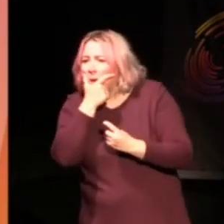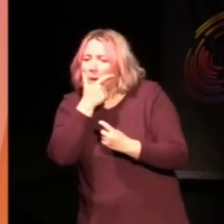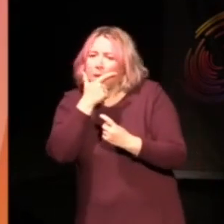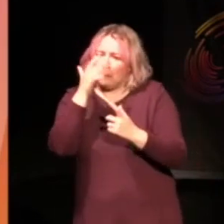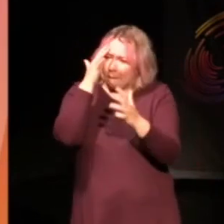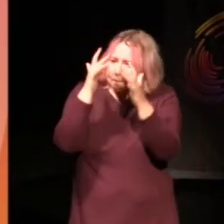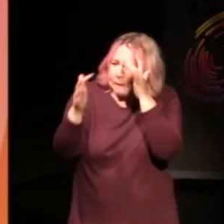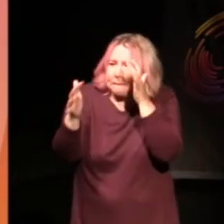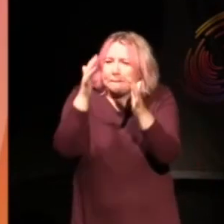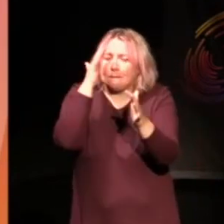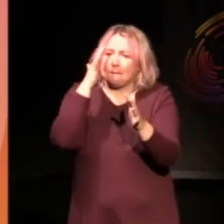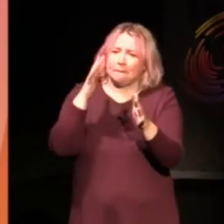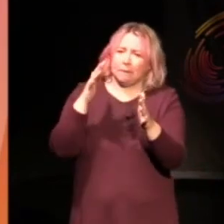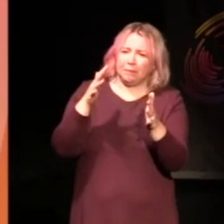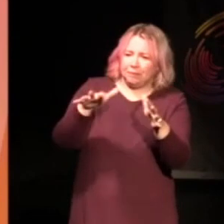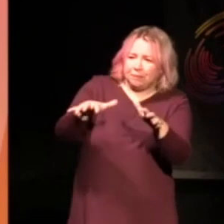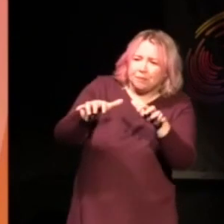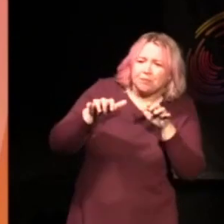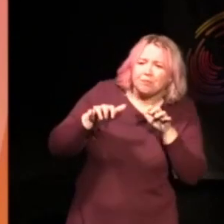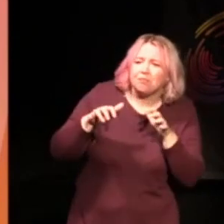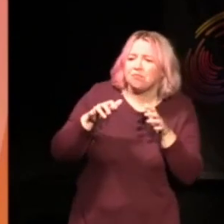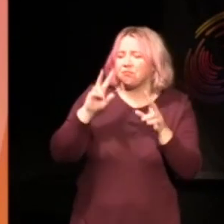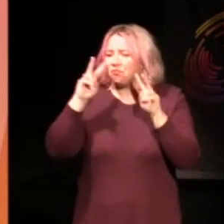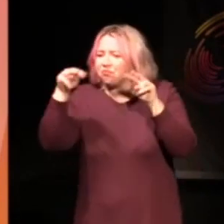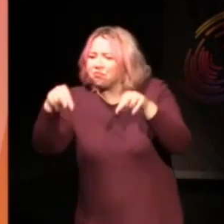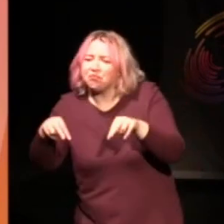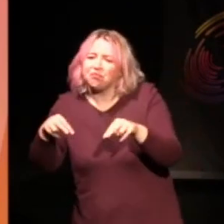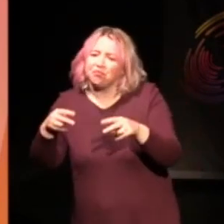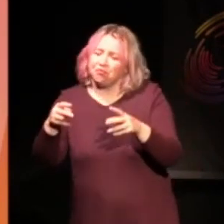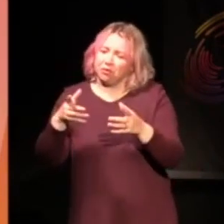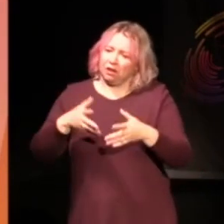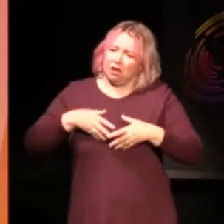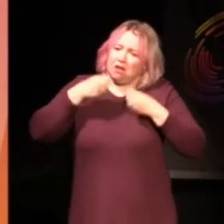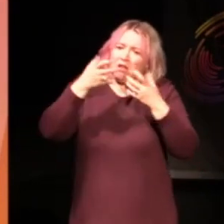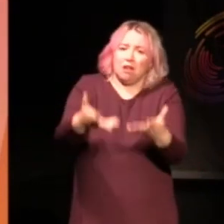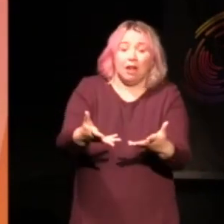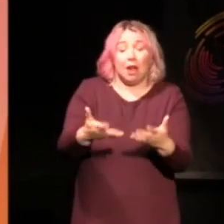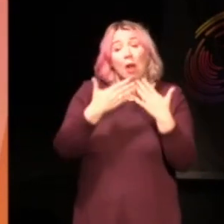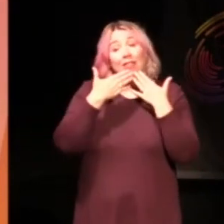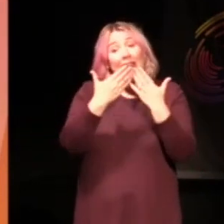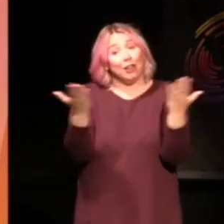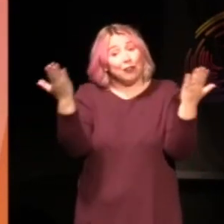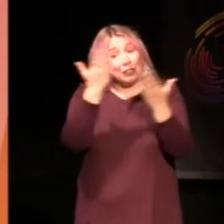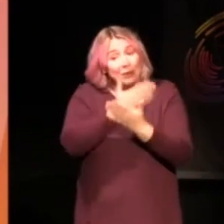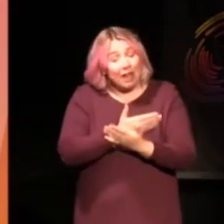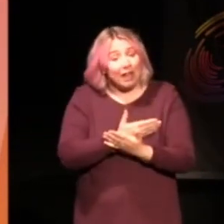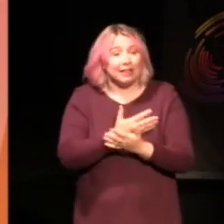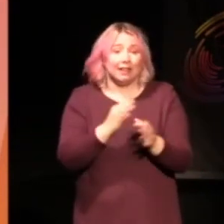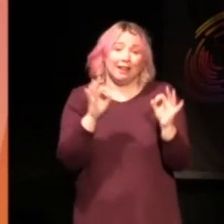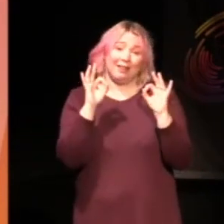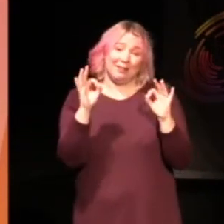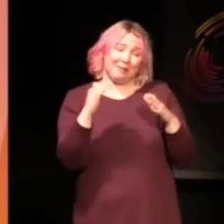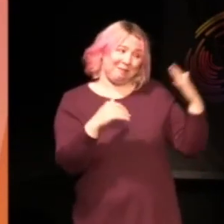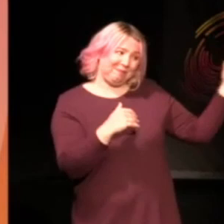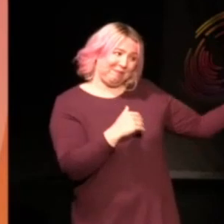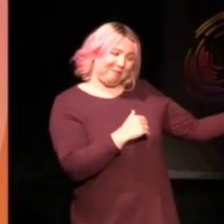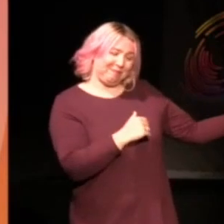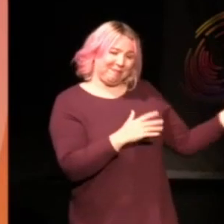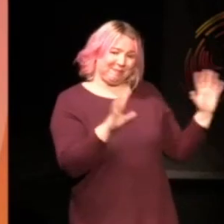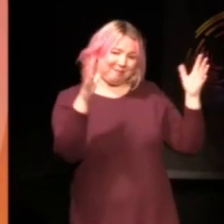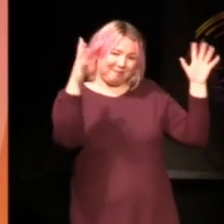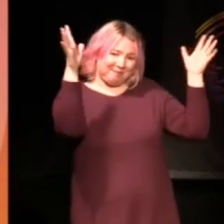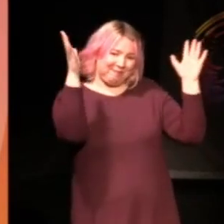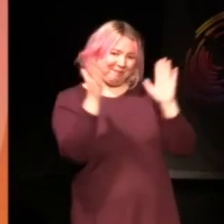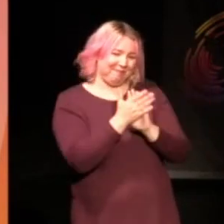we've already decided we don't like. Thank you so much for tonight. It's been fantastic. Elif Shafak. Thank you so much.